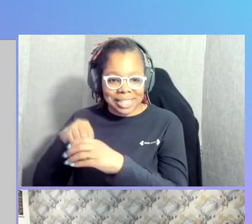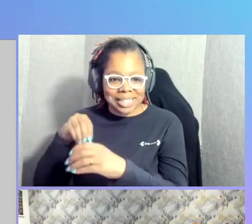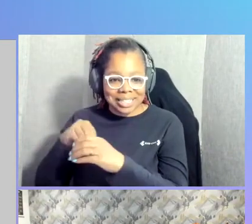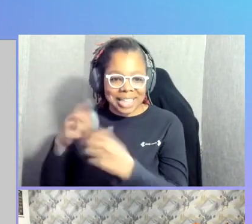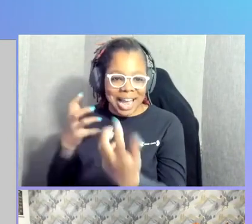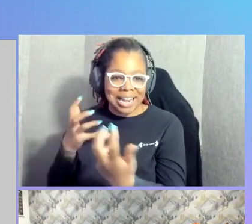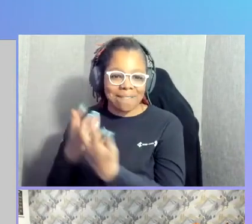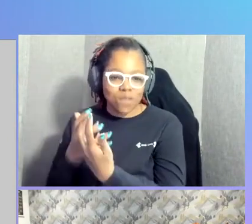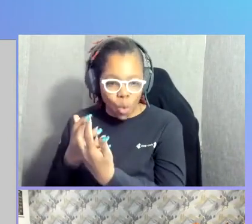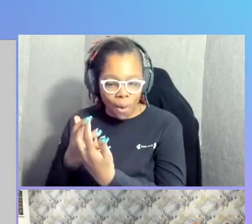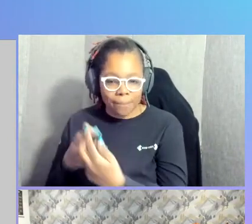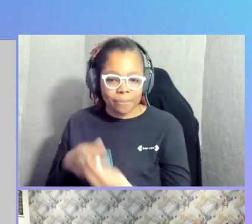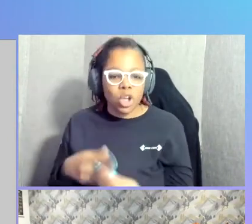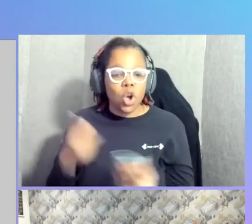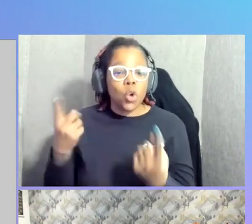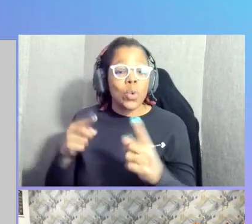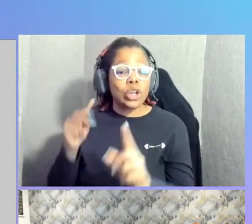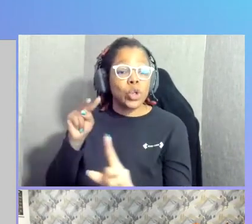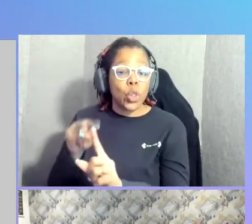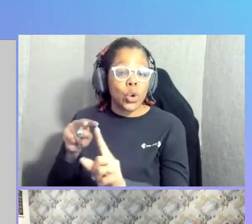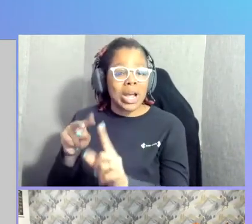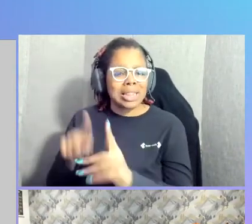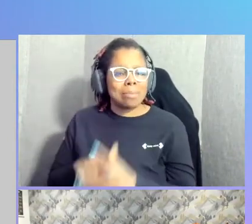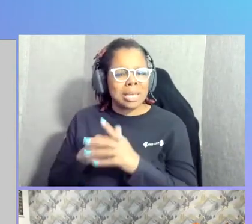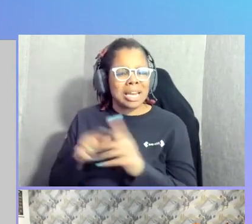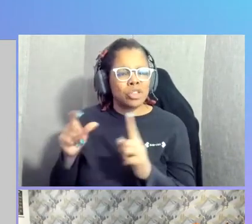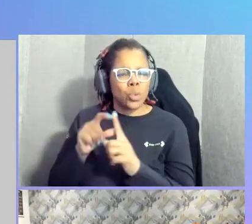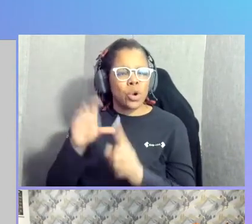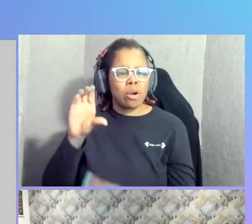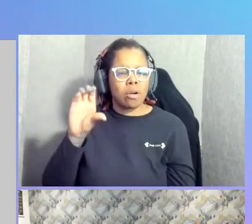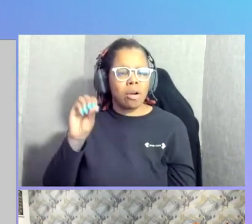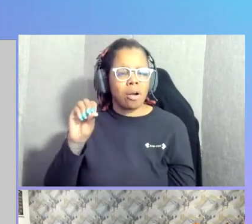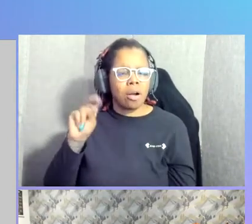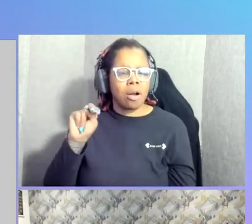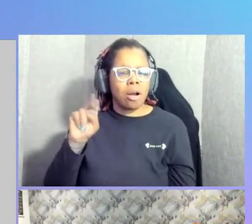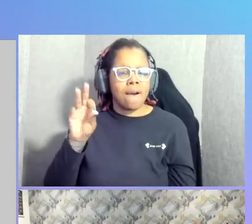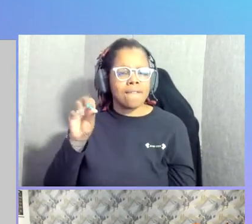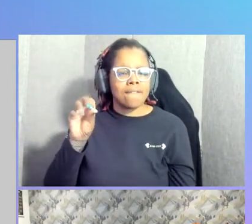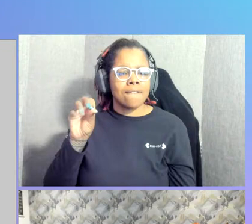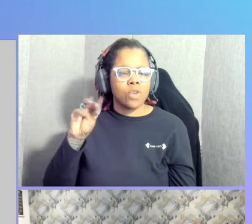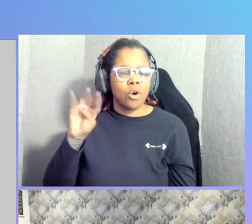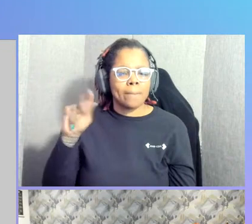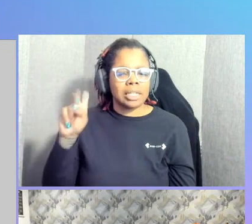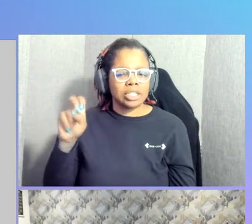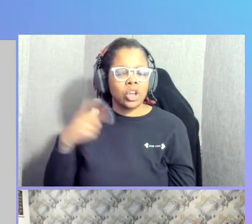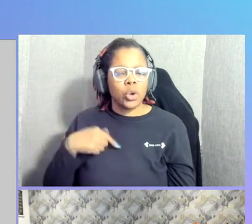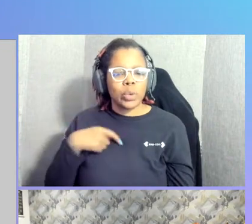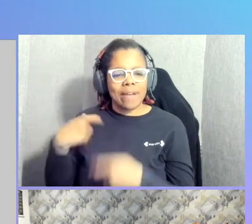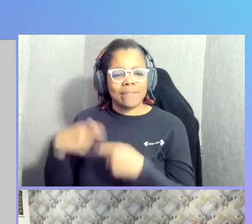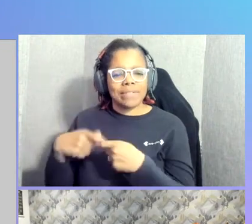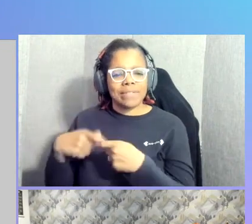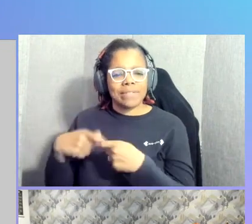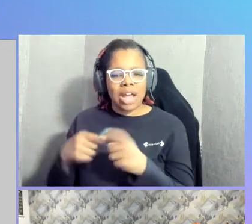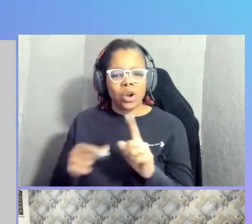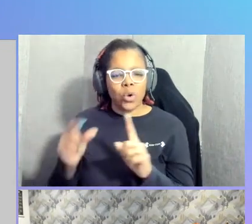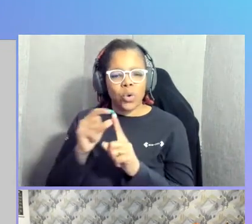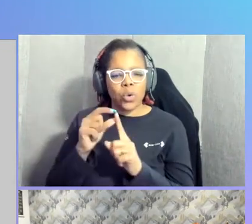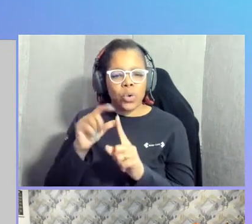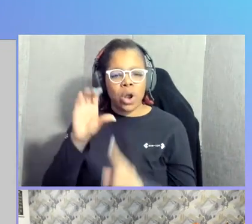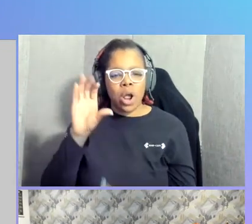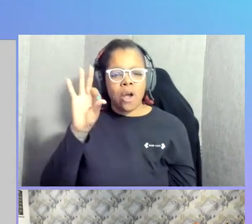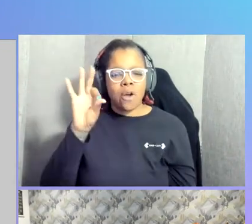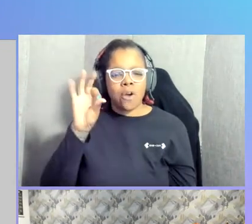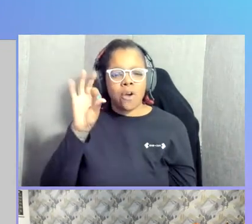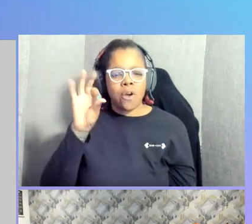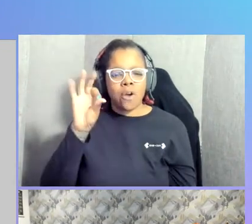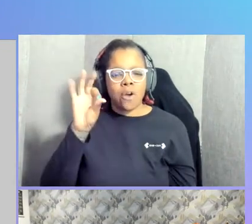look at the origin of the word conformance, we see that we have the Latin suggestion that it's formare, that